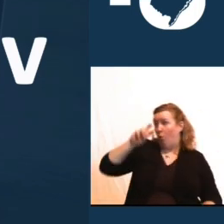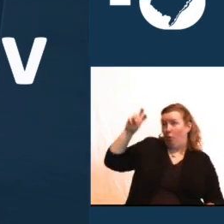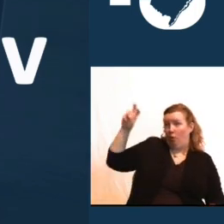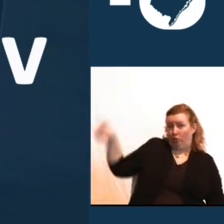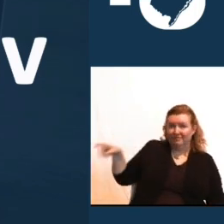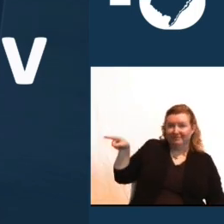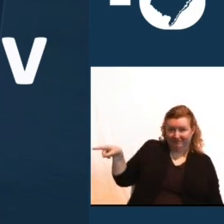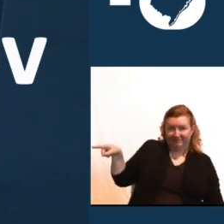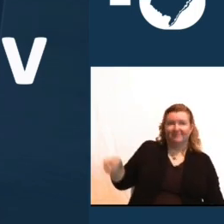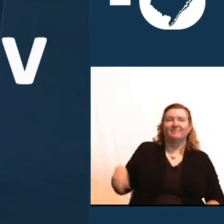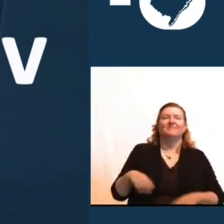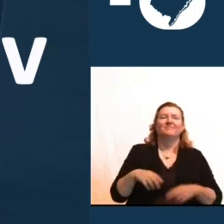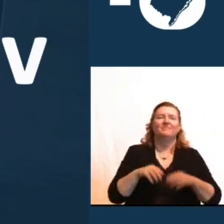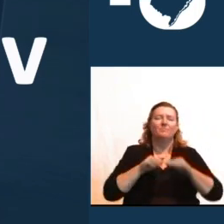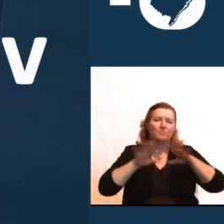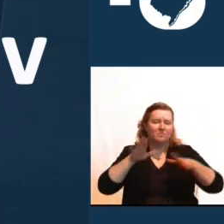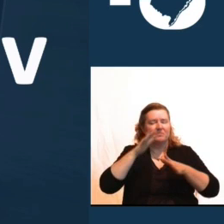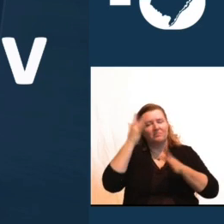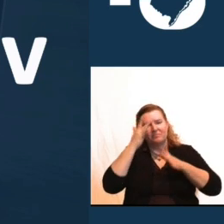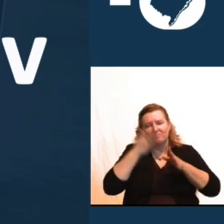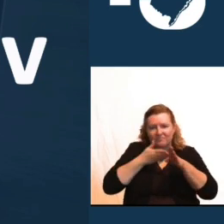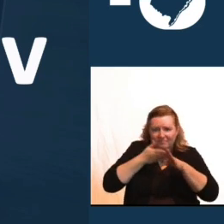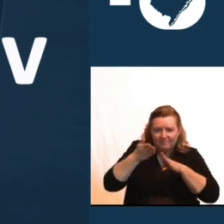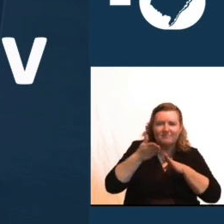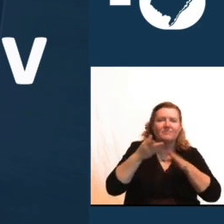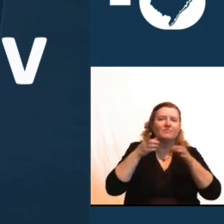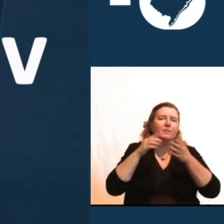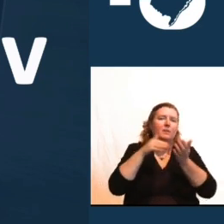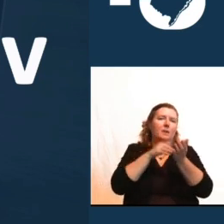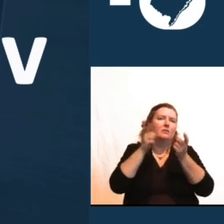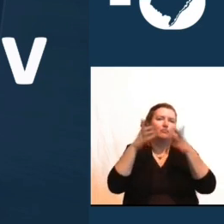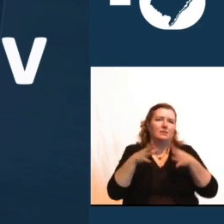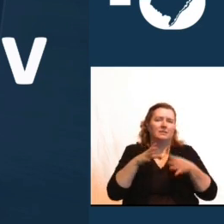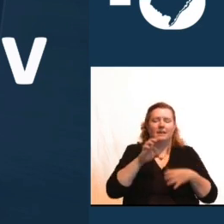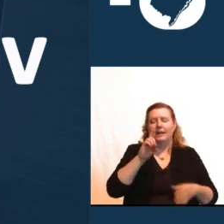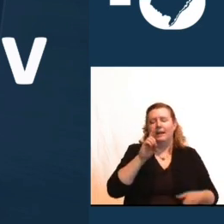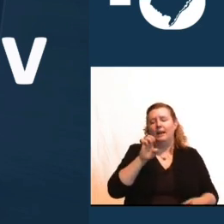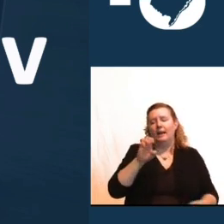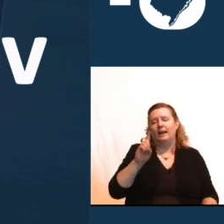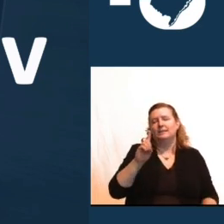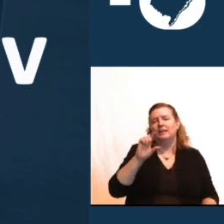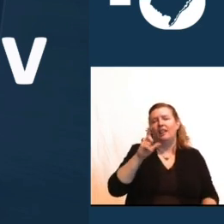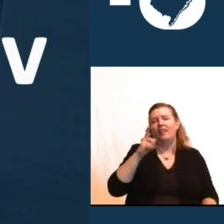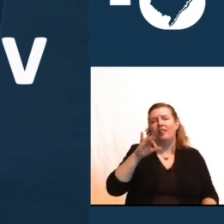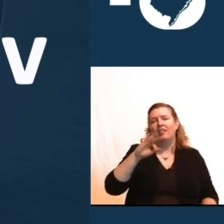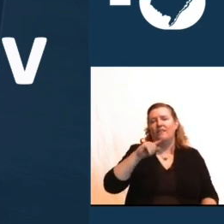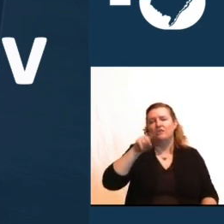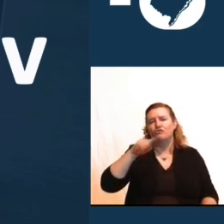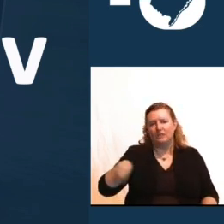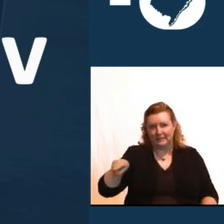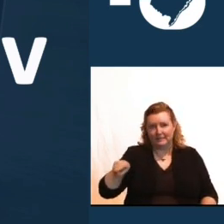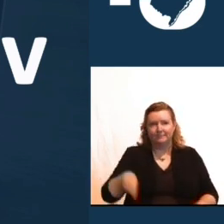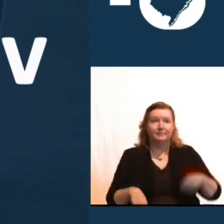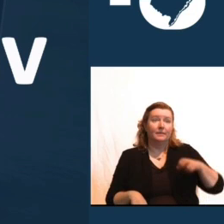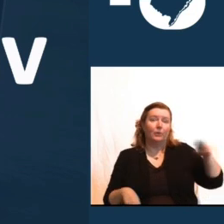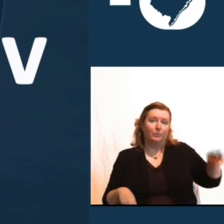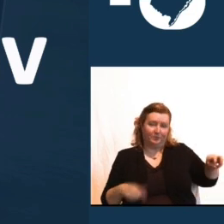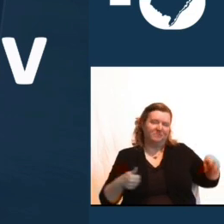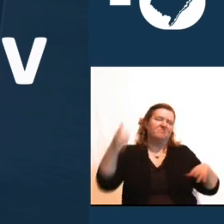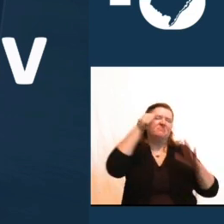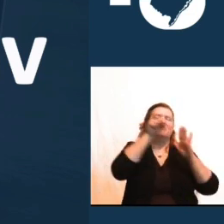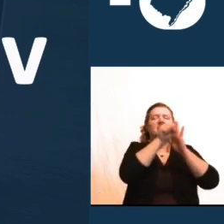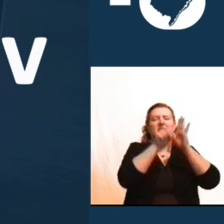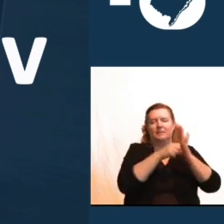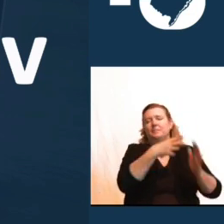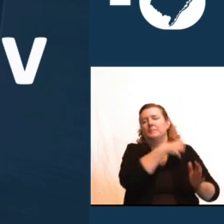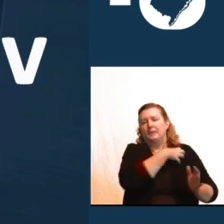the Superintendent of the State Police, Colonel Pat Callahan. We have First Lady Tammy Murphy, Chief Counsel Parimal Garg. We've